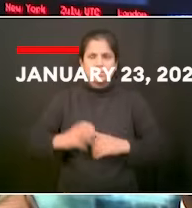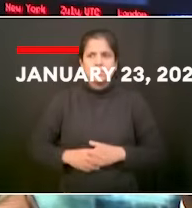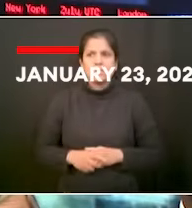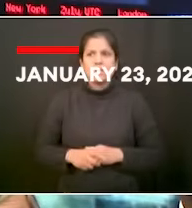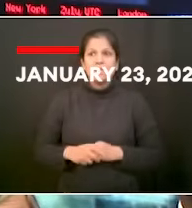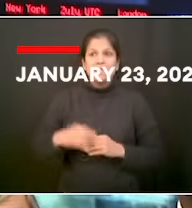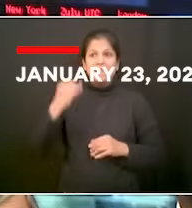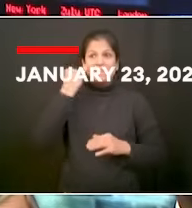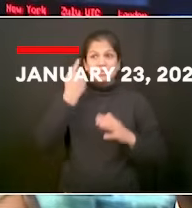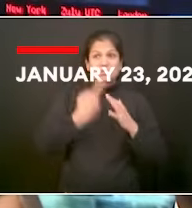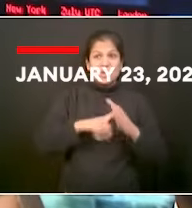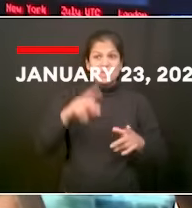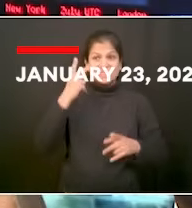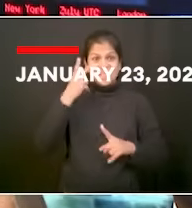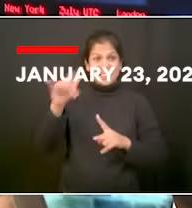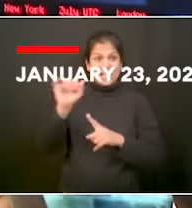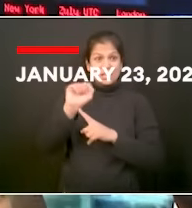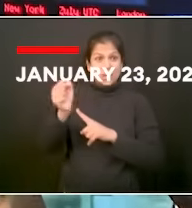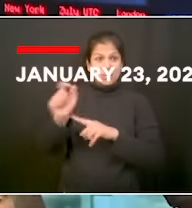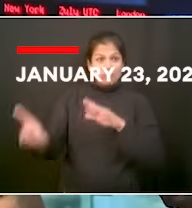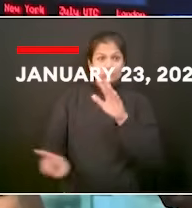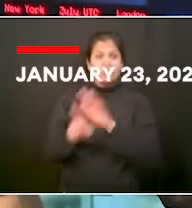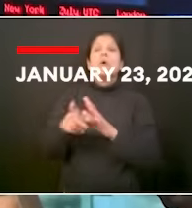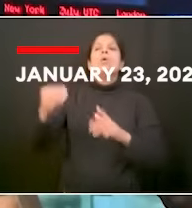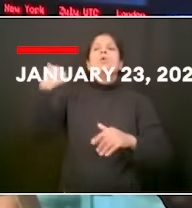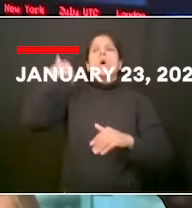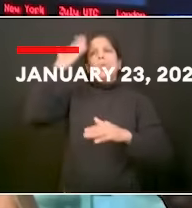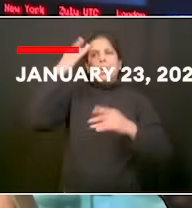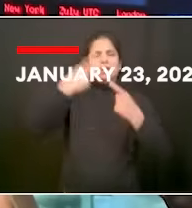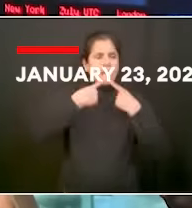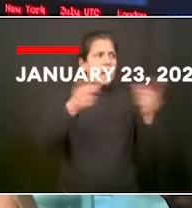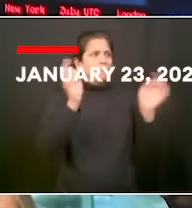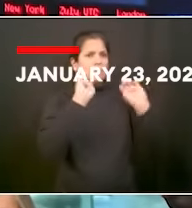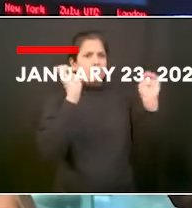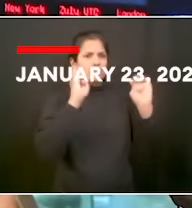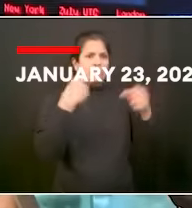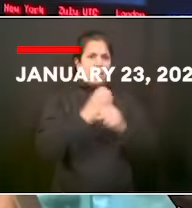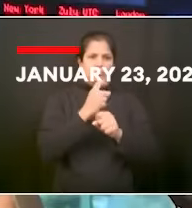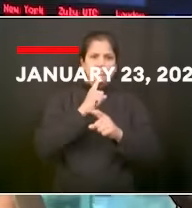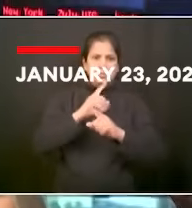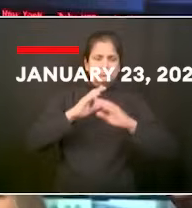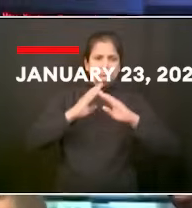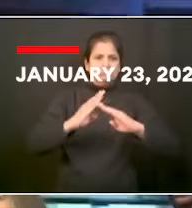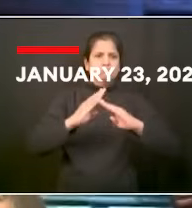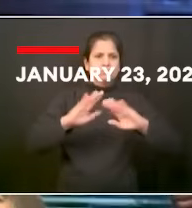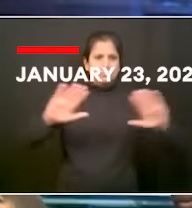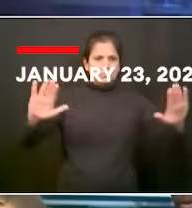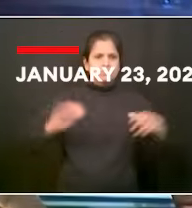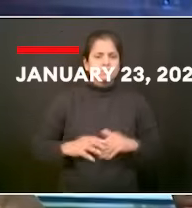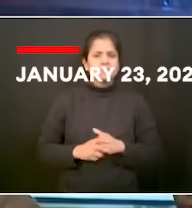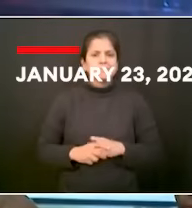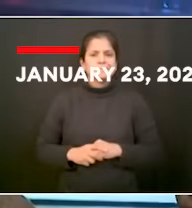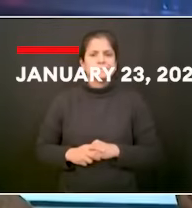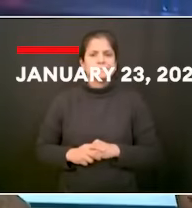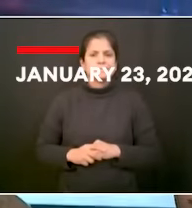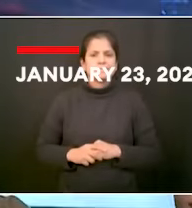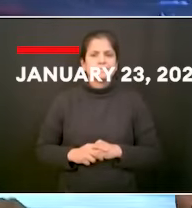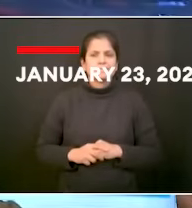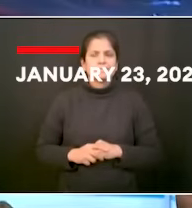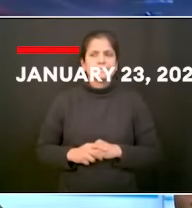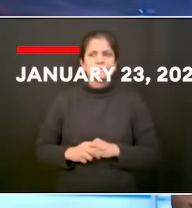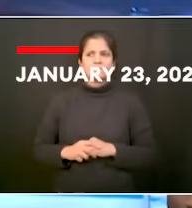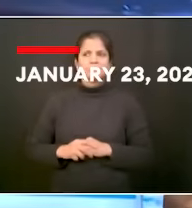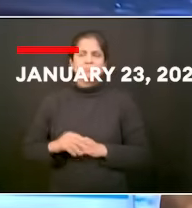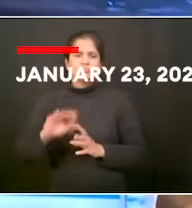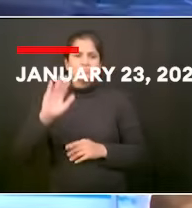warrant an emergency declaration. We'll go Kelly right here and then Timmy. Go ahead. Hi, Mr. Mayor, over here. Hey, hi, Kelly. Good. I wanted to ask